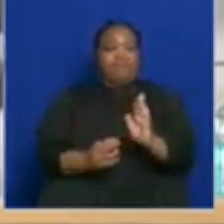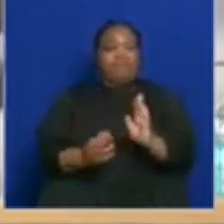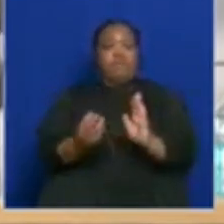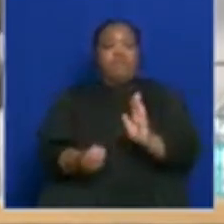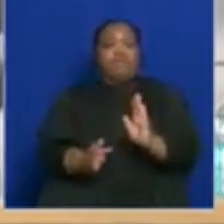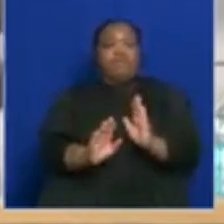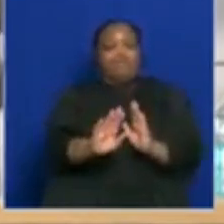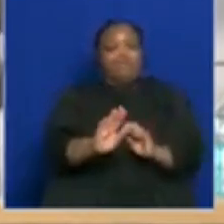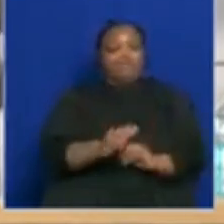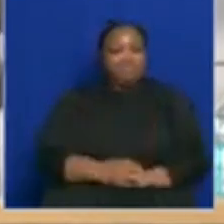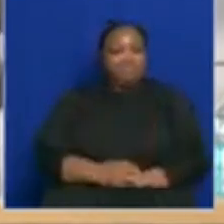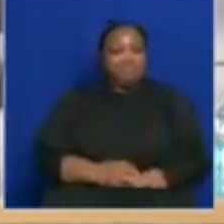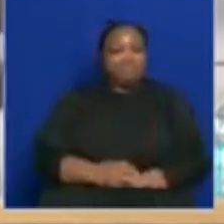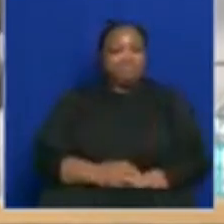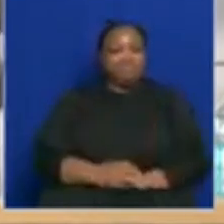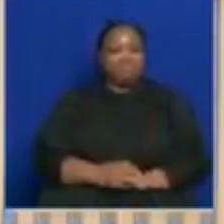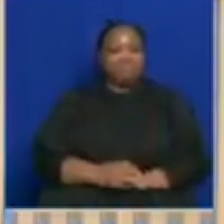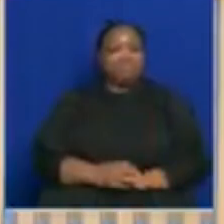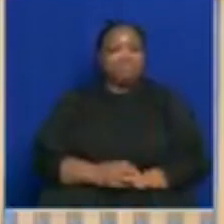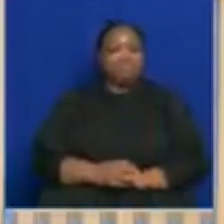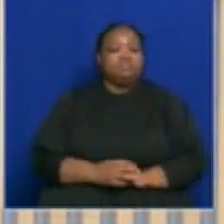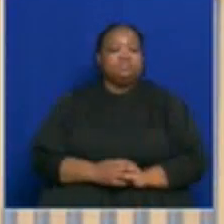You deal with